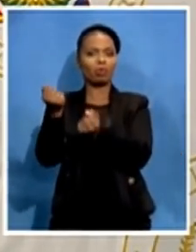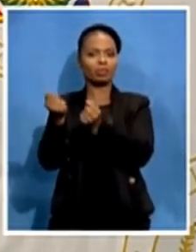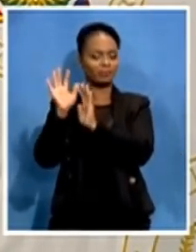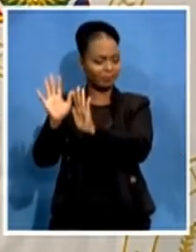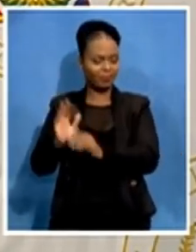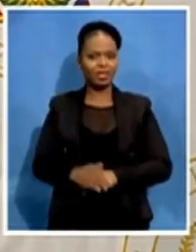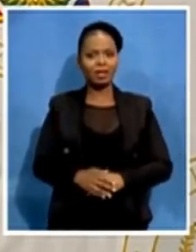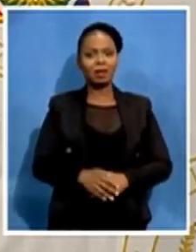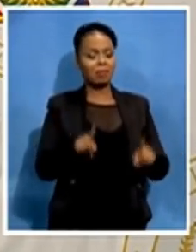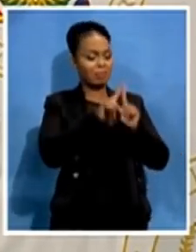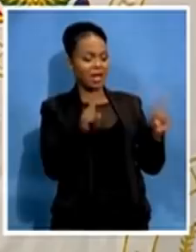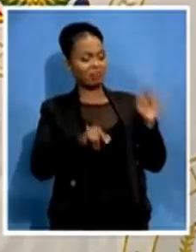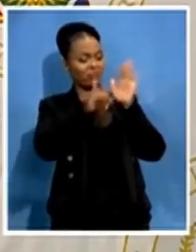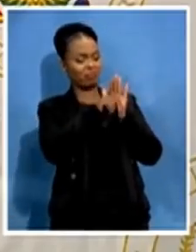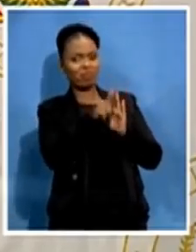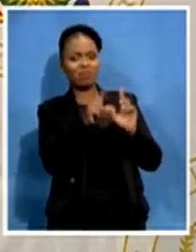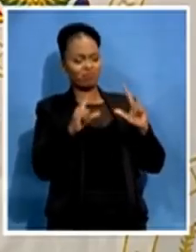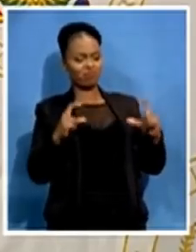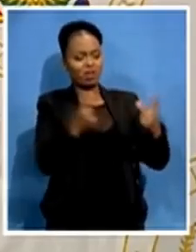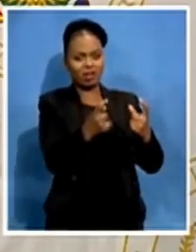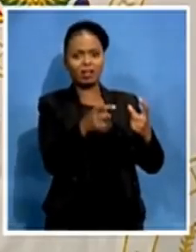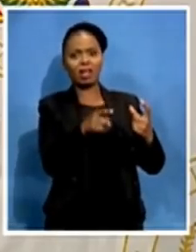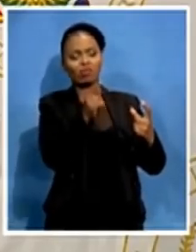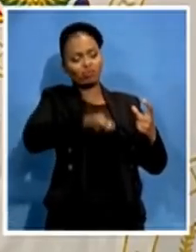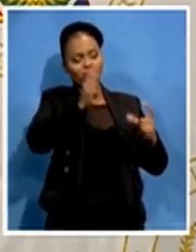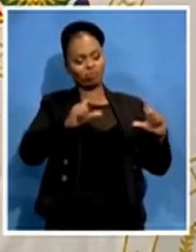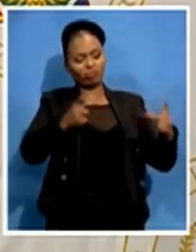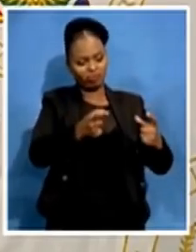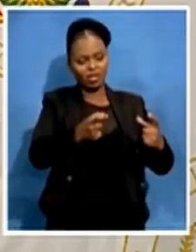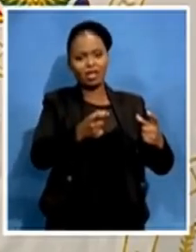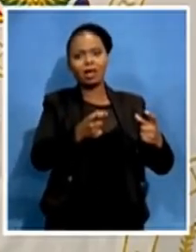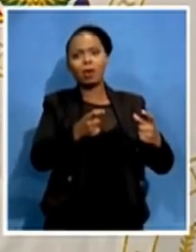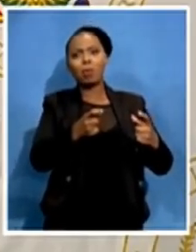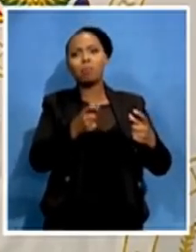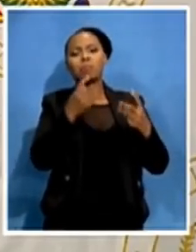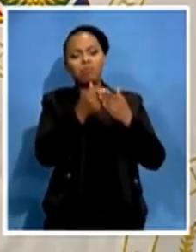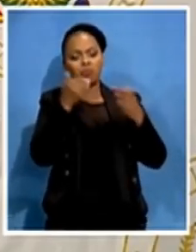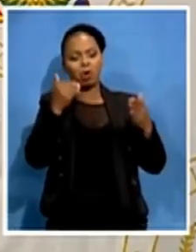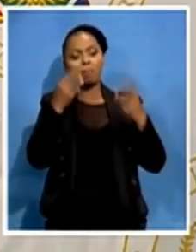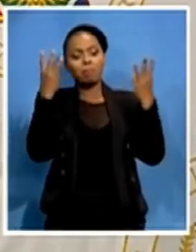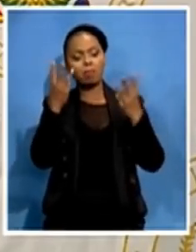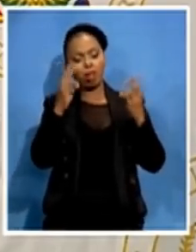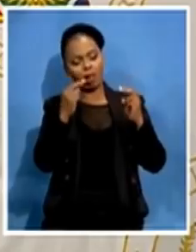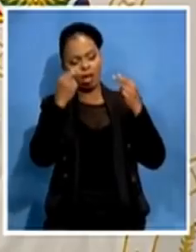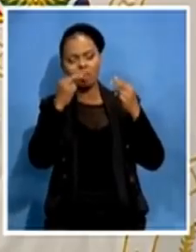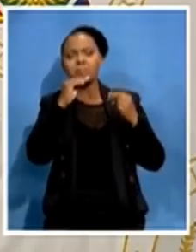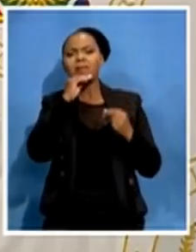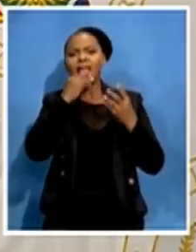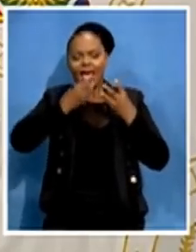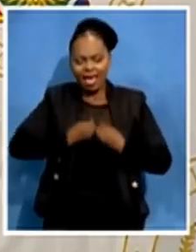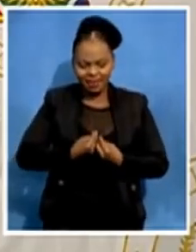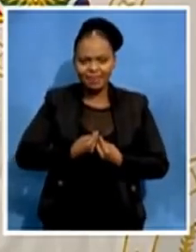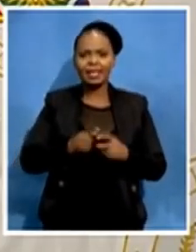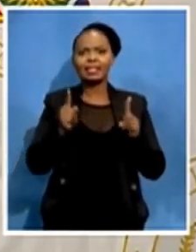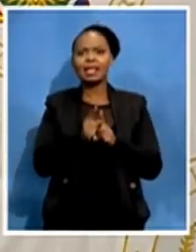is before the eyes of all well-meaning and right-thinking South Africans. I don't think it's